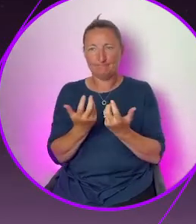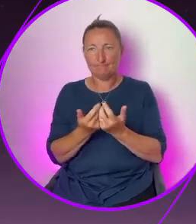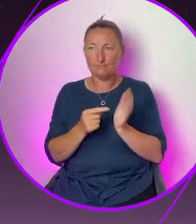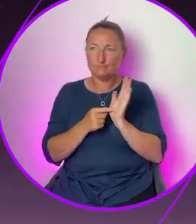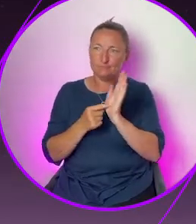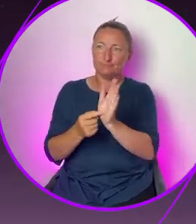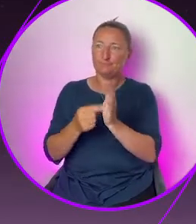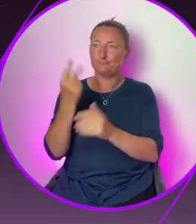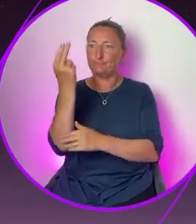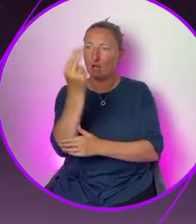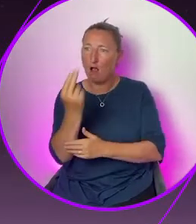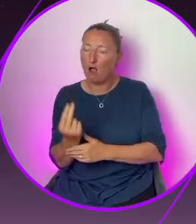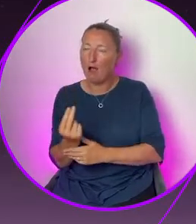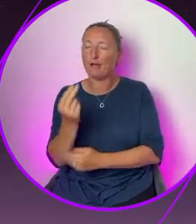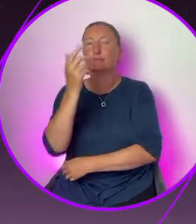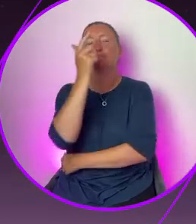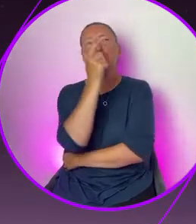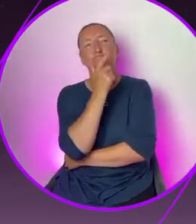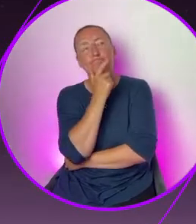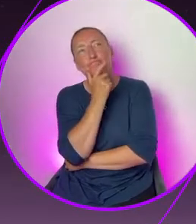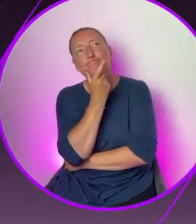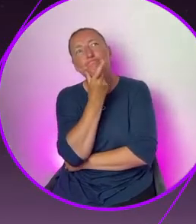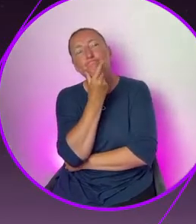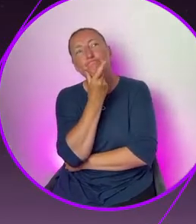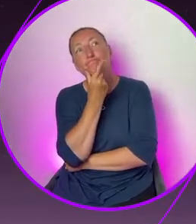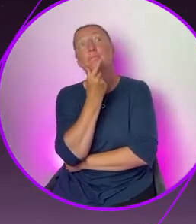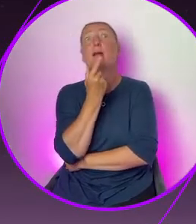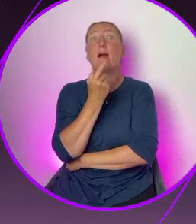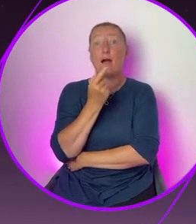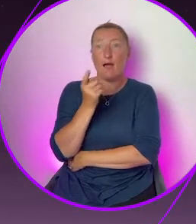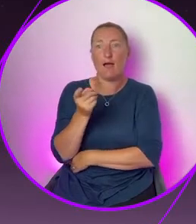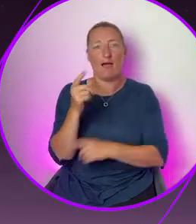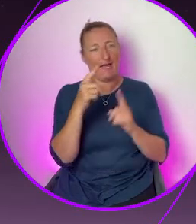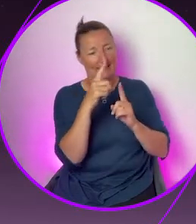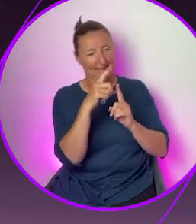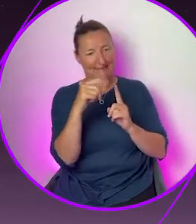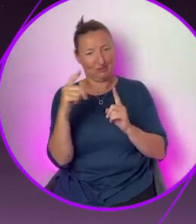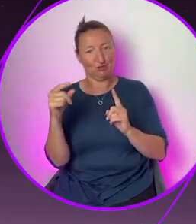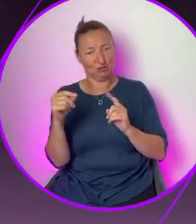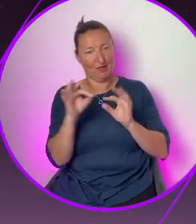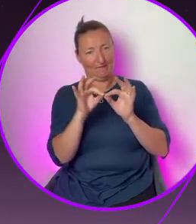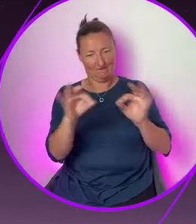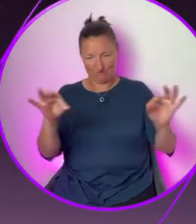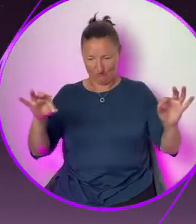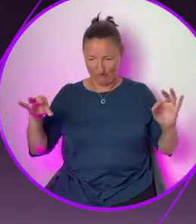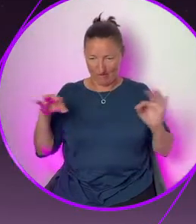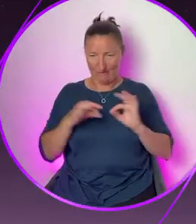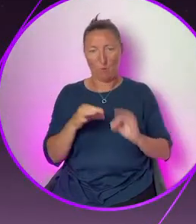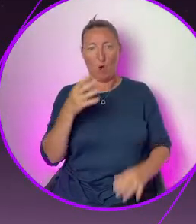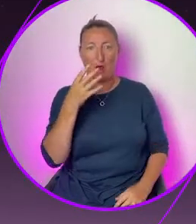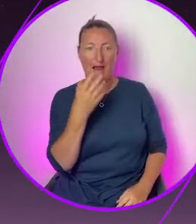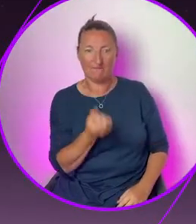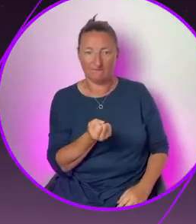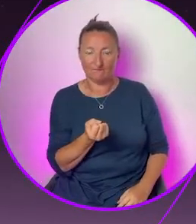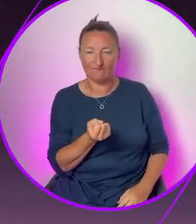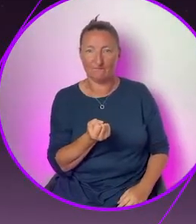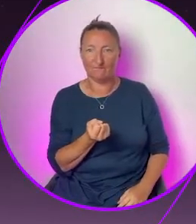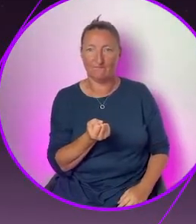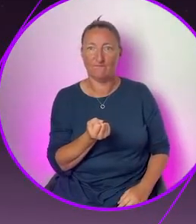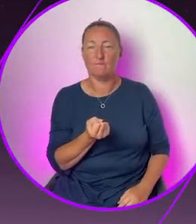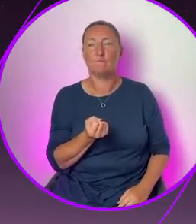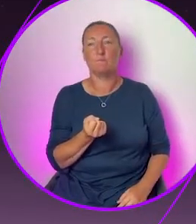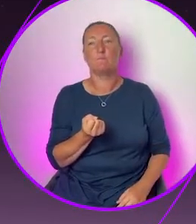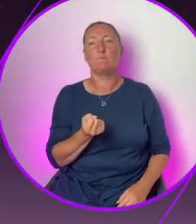that the framework for digital strategy that has existed to date, and there are of course exceptions, so we're talking kind of about the lowest